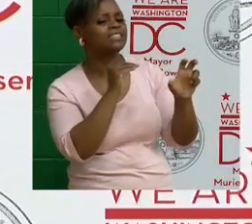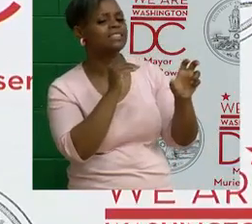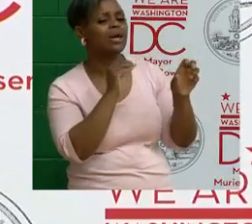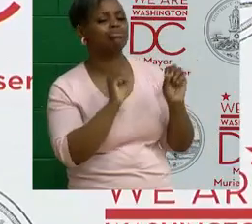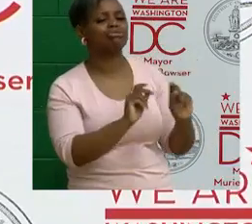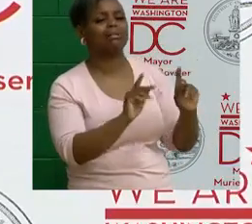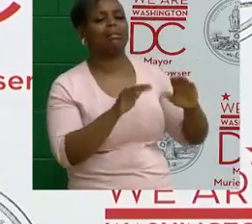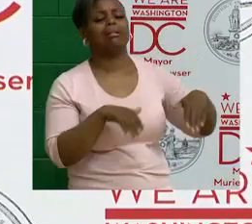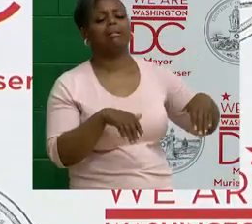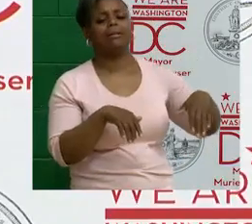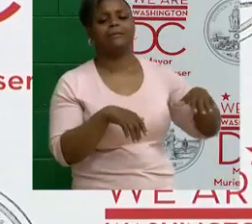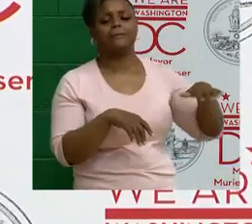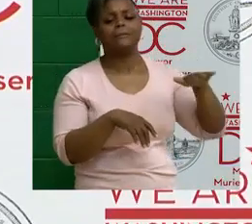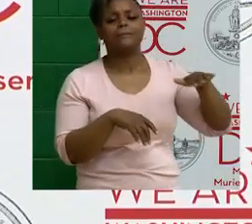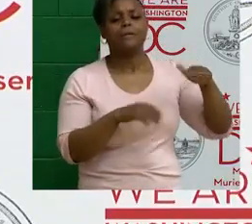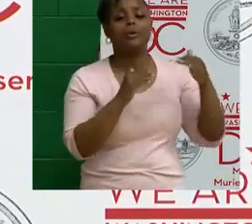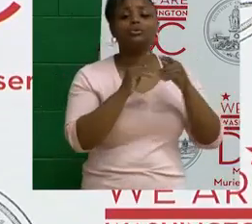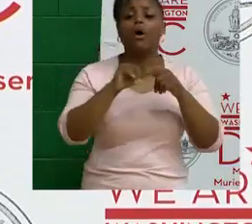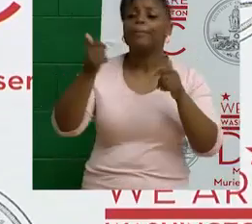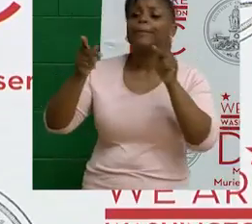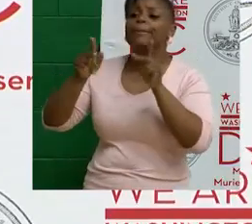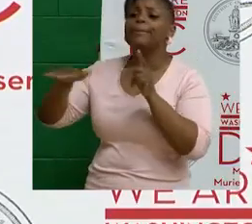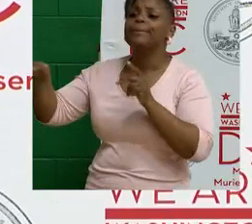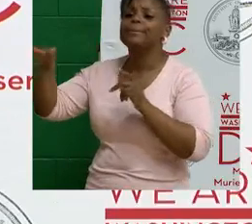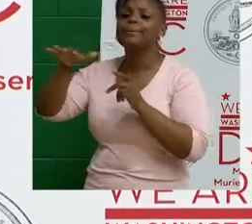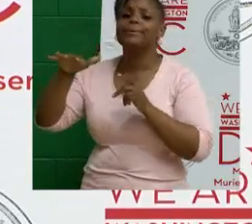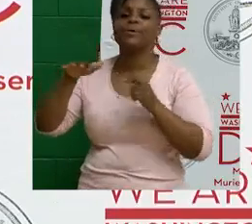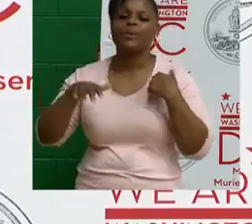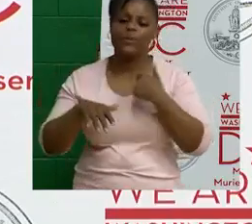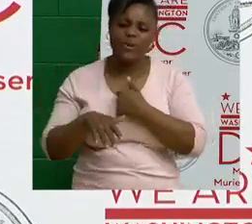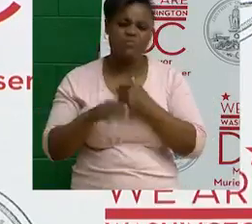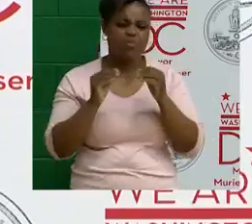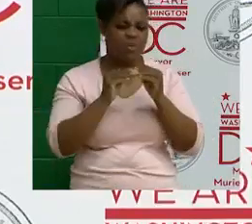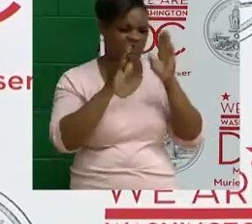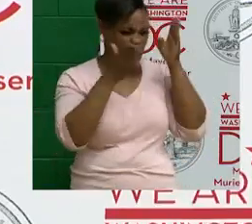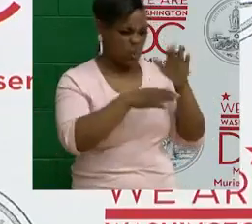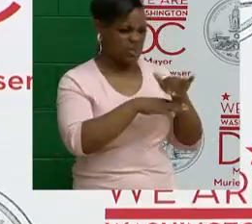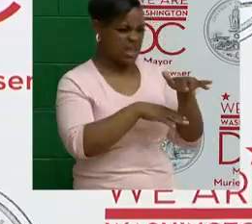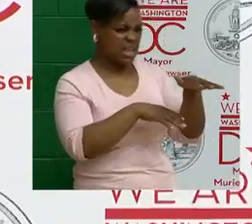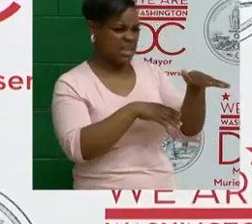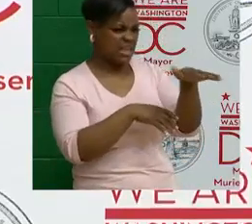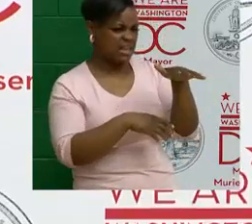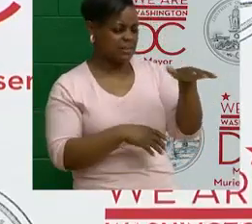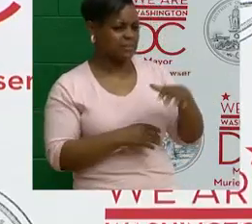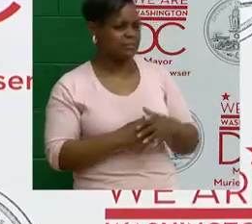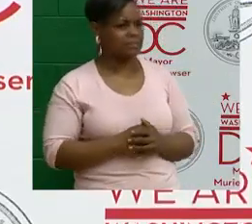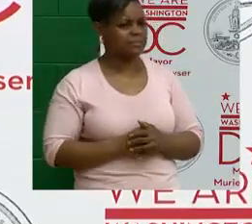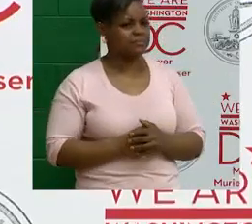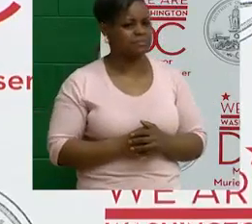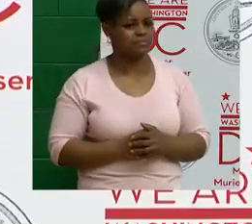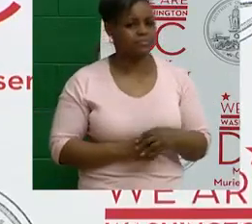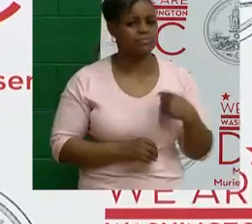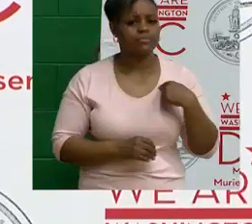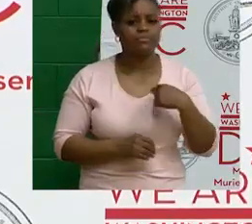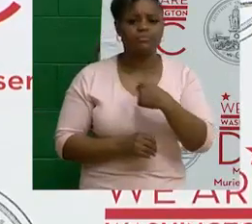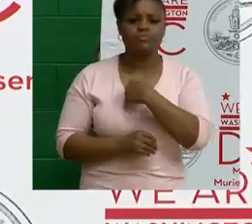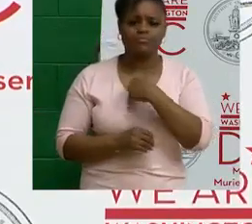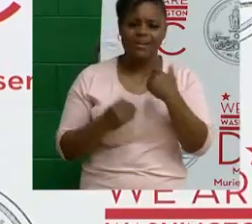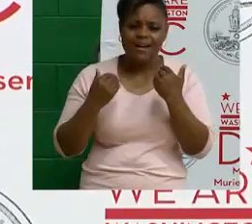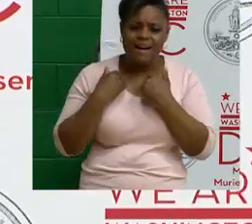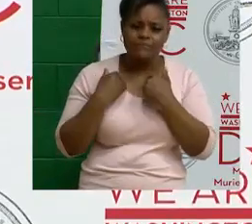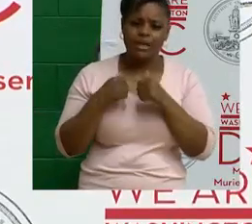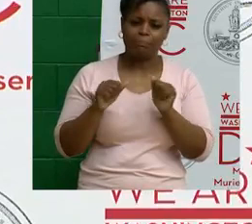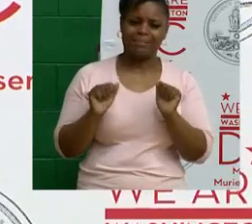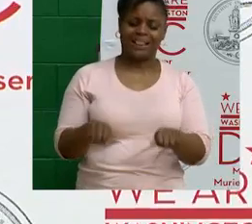opportunity as everyone else. And we, I say to you, ladies and gentlemen, have the ability to do that